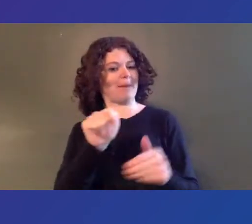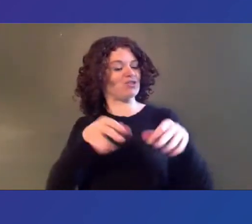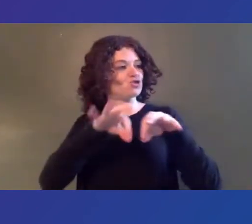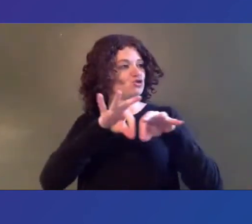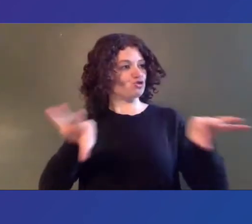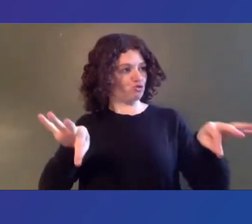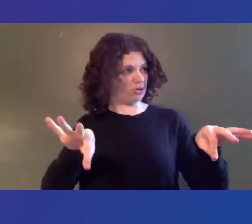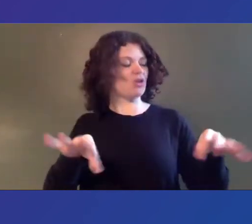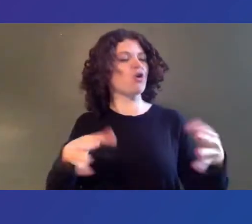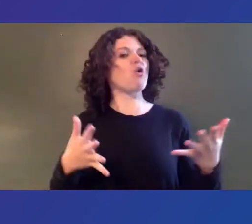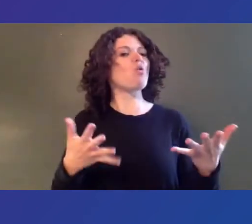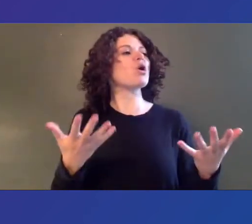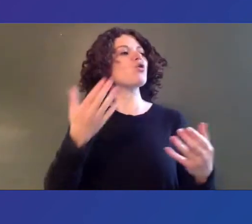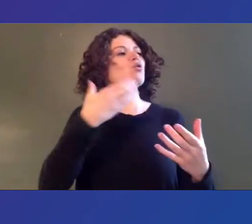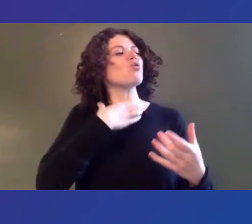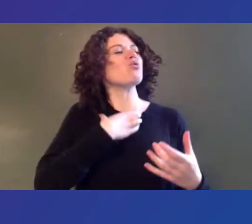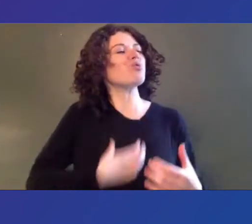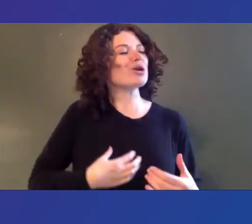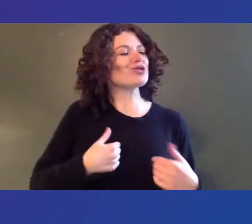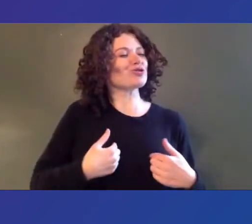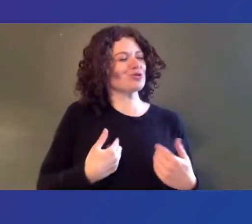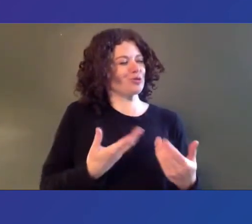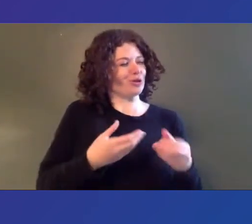knew then?